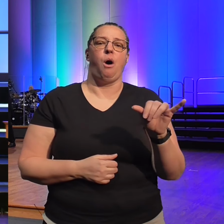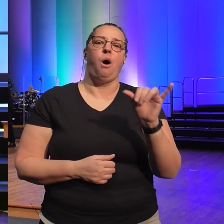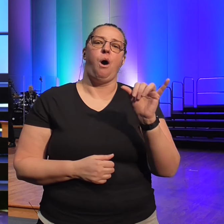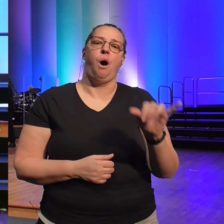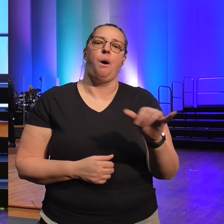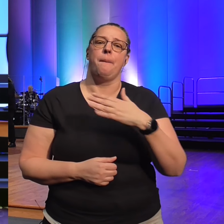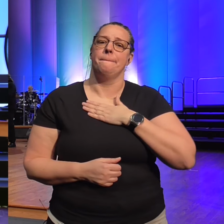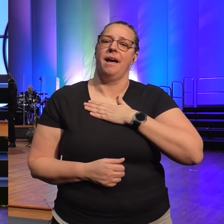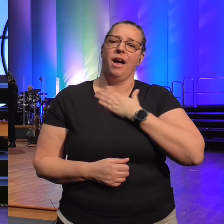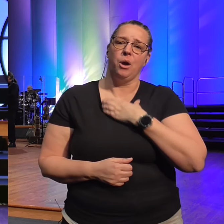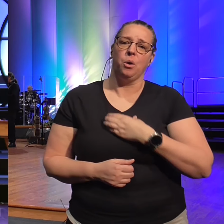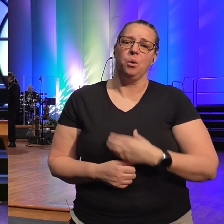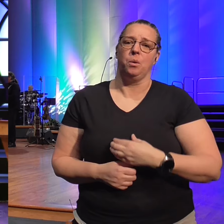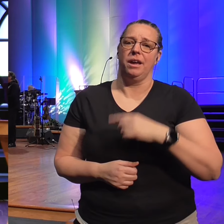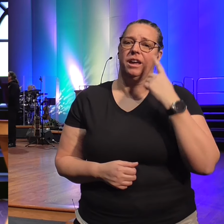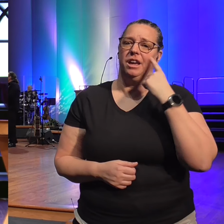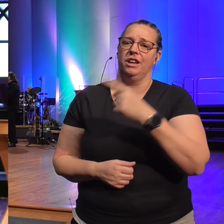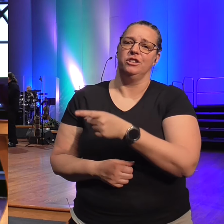Oh, this is my